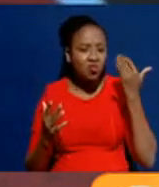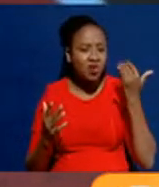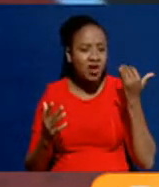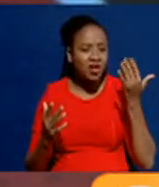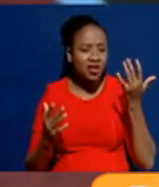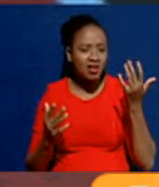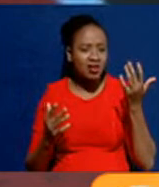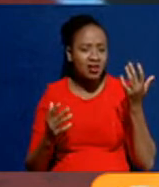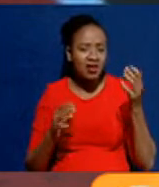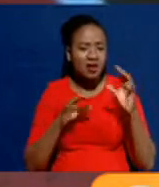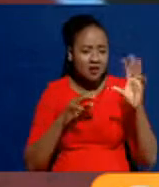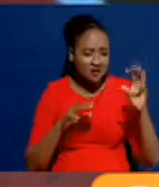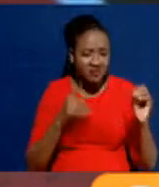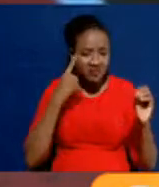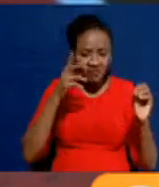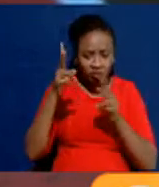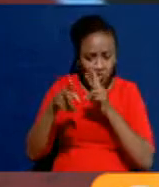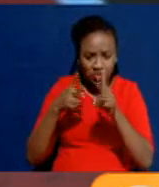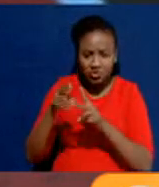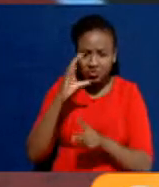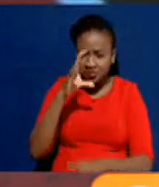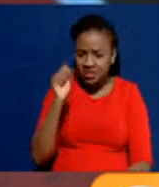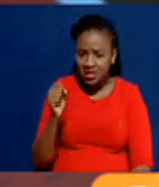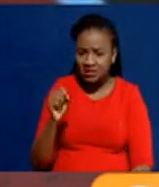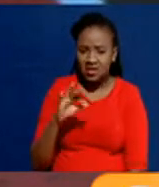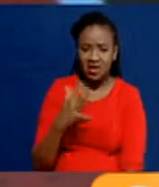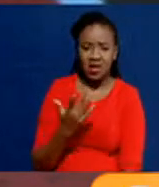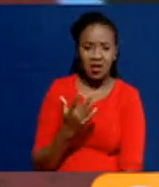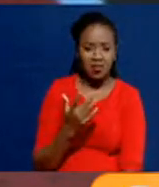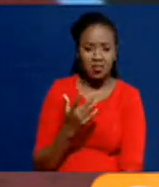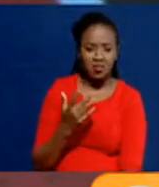deputize 22? Because in some ministries, there was